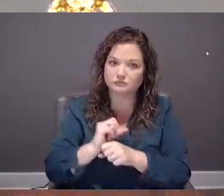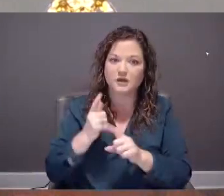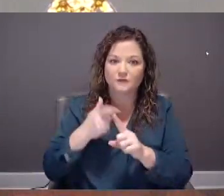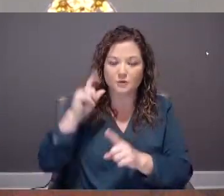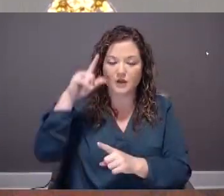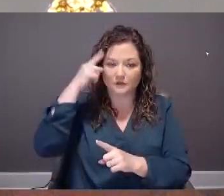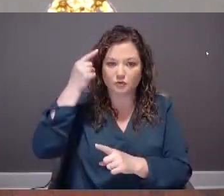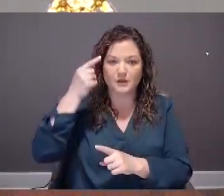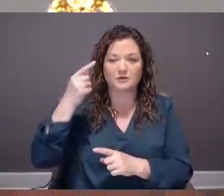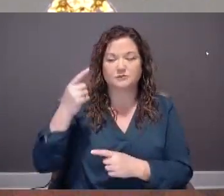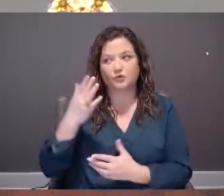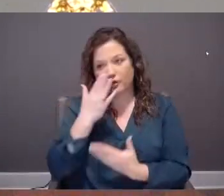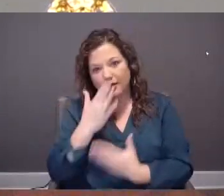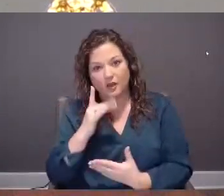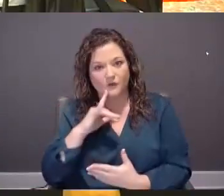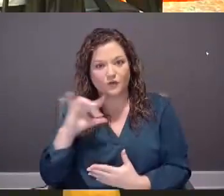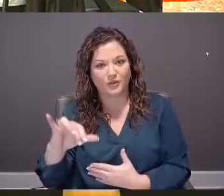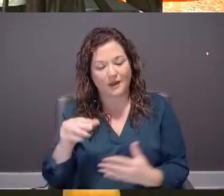I love the format. Thanks, Galen.